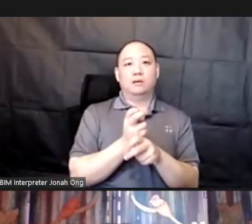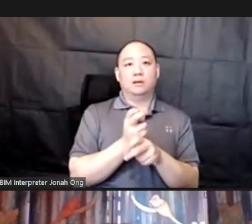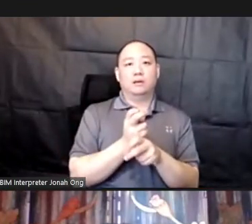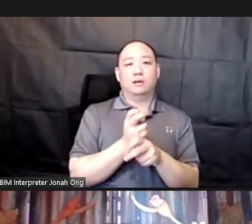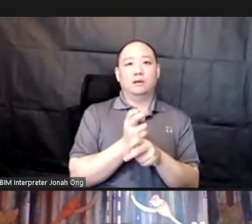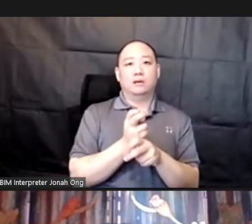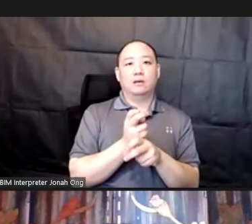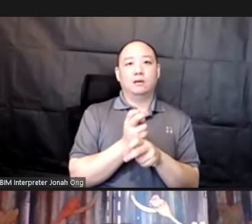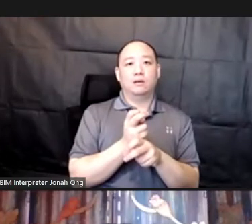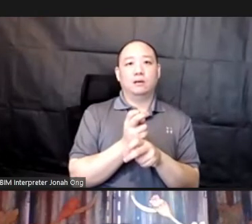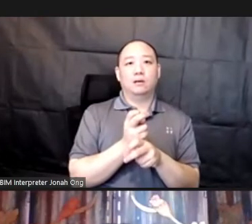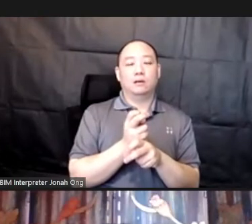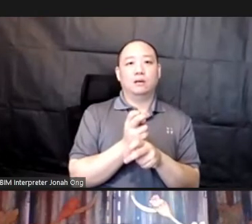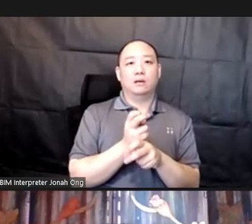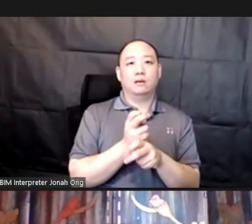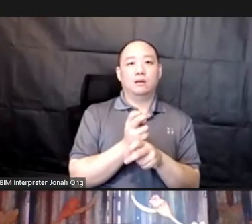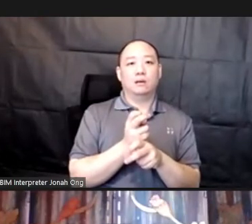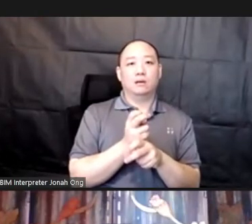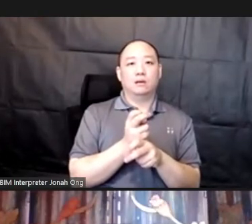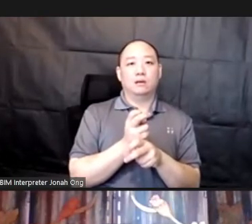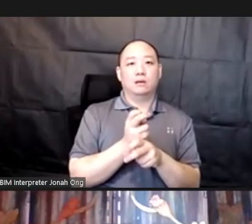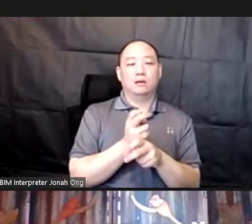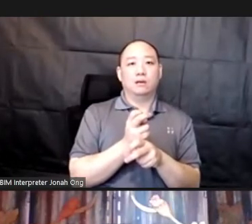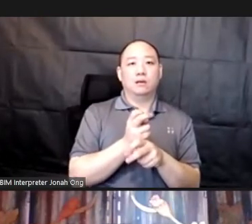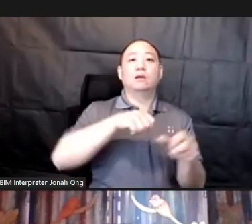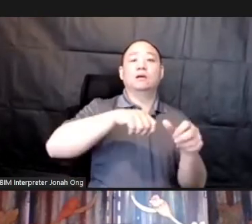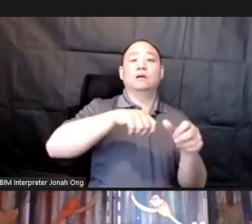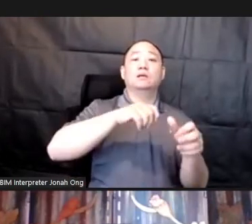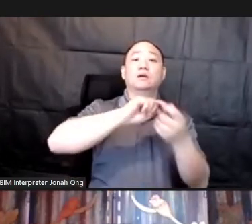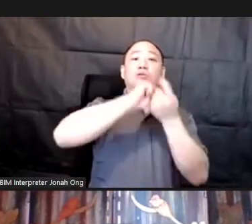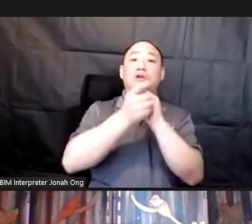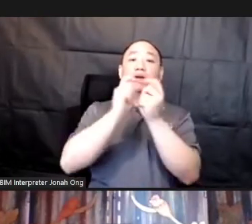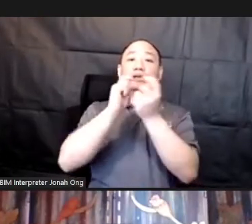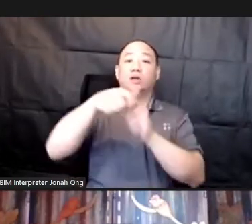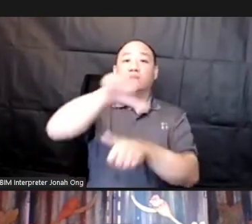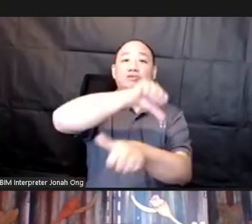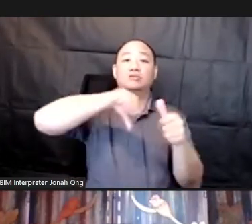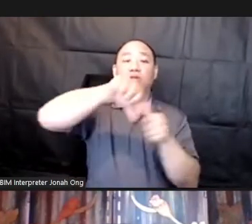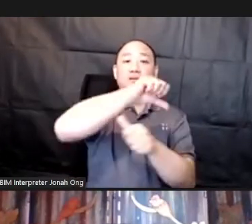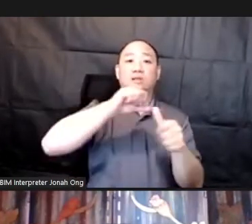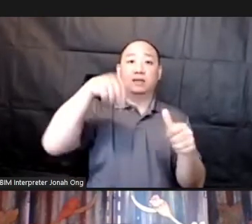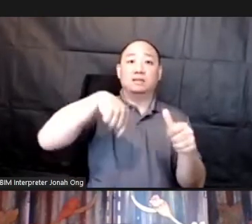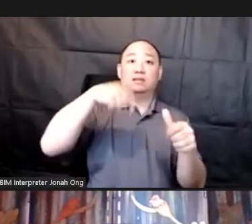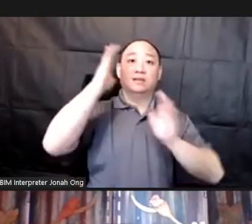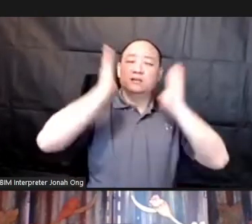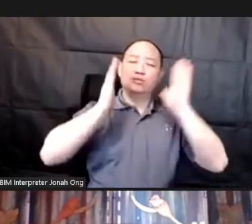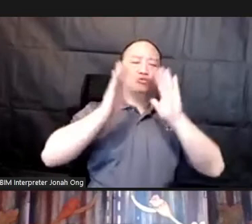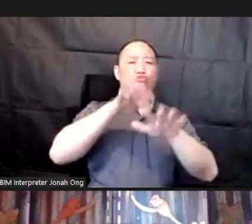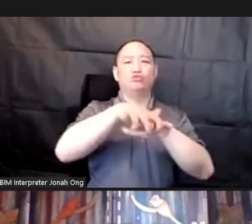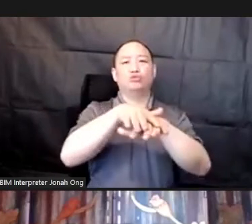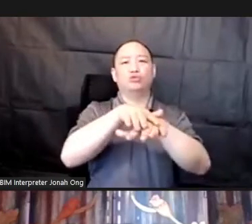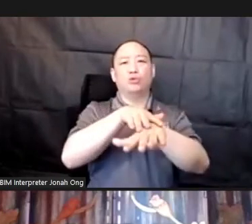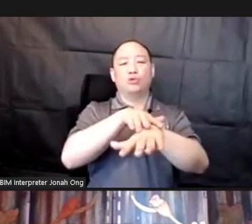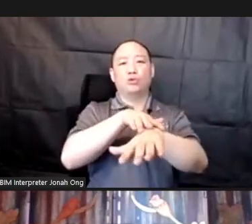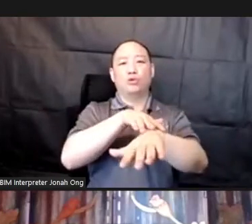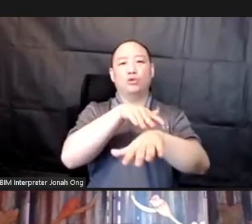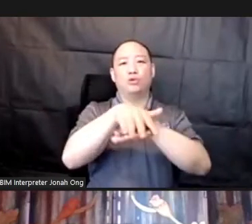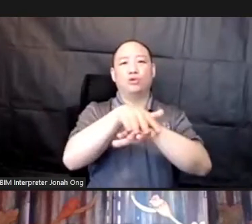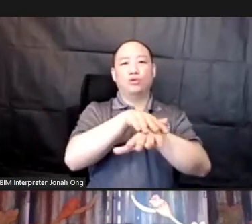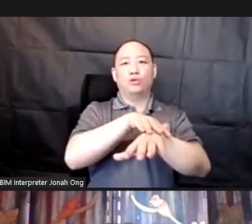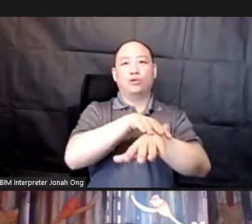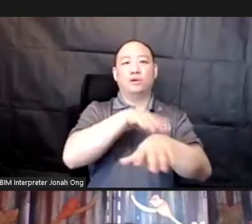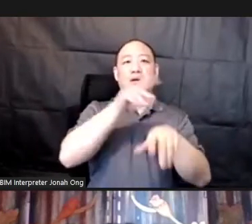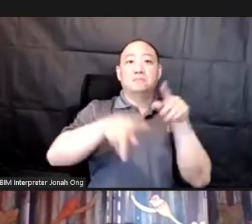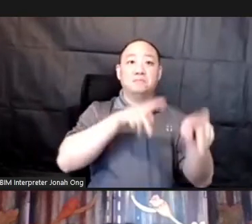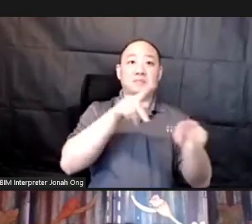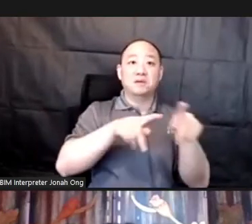I can say the social change or the change in Malaysia is happening very, very slow at a very slow rate. People start to gain